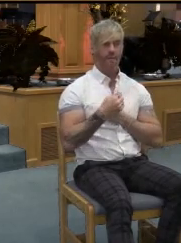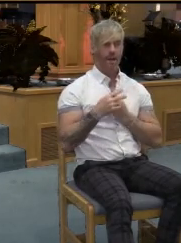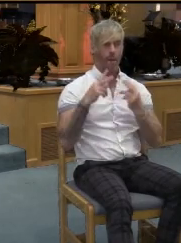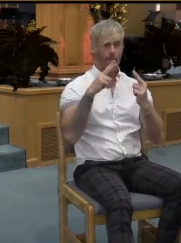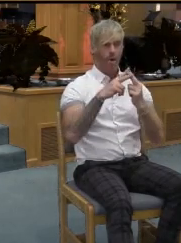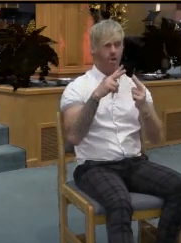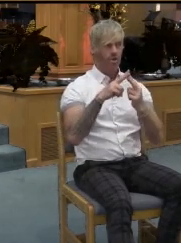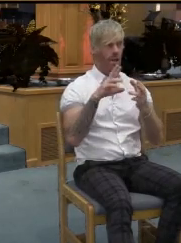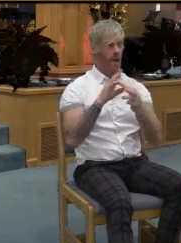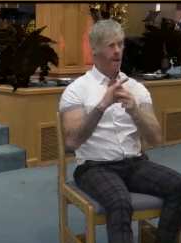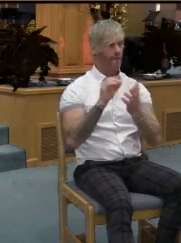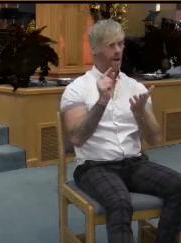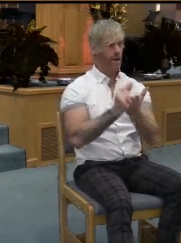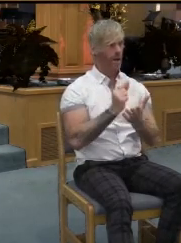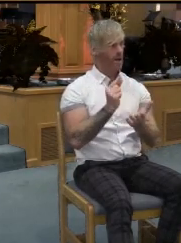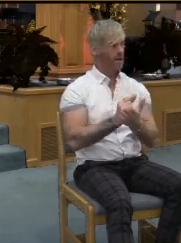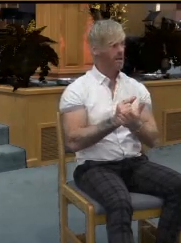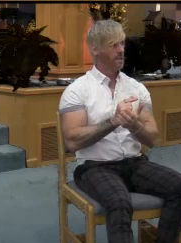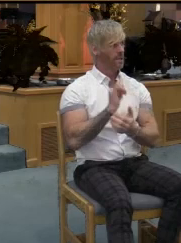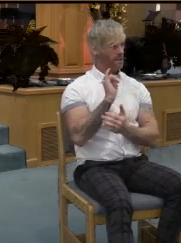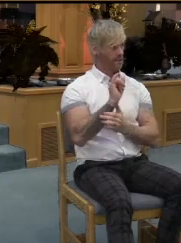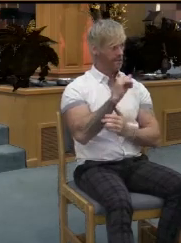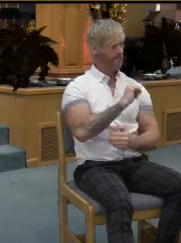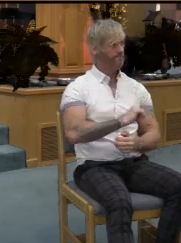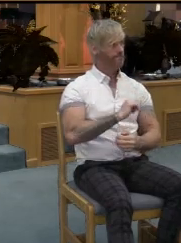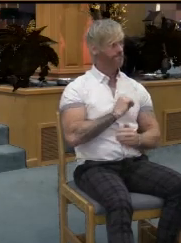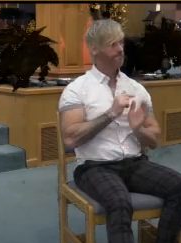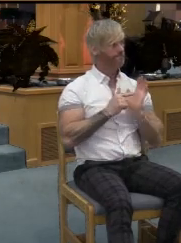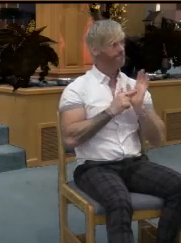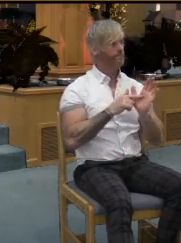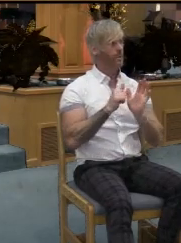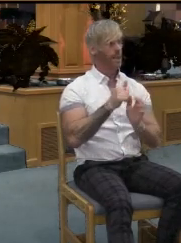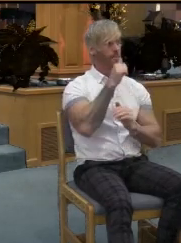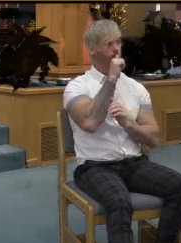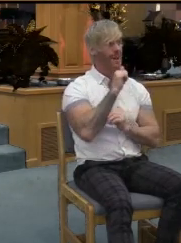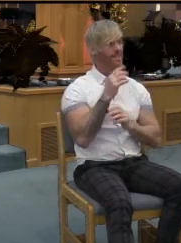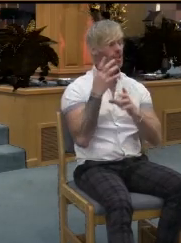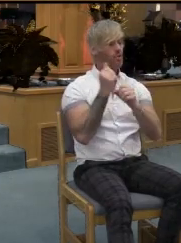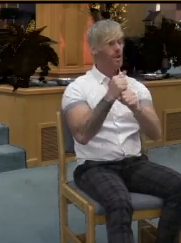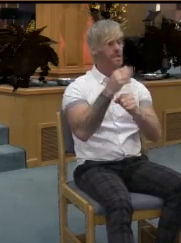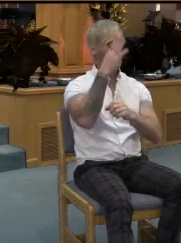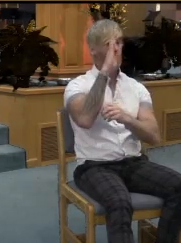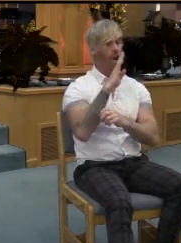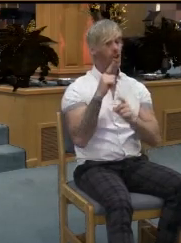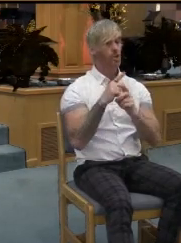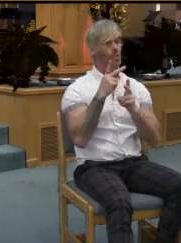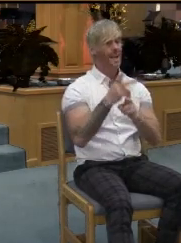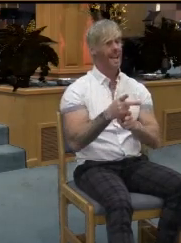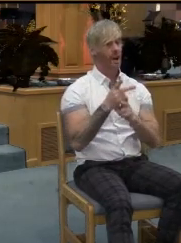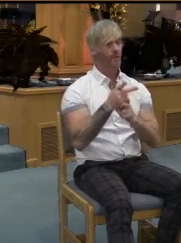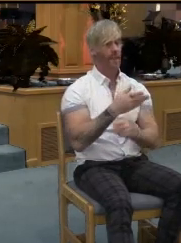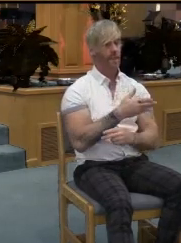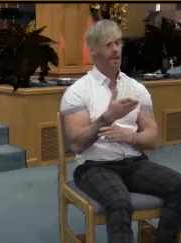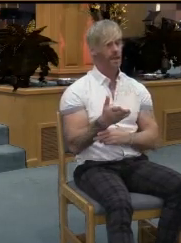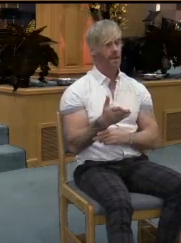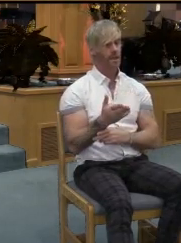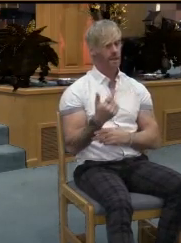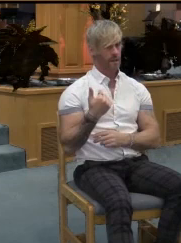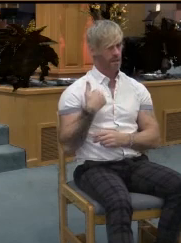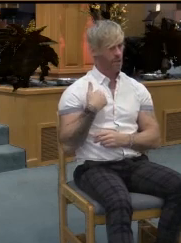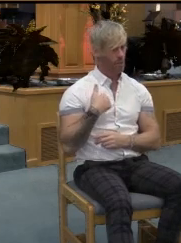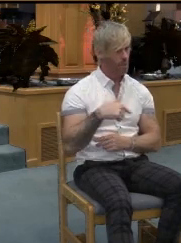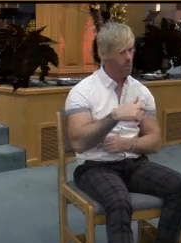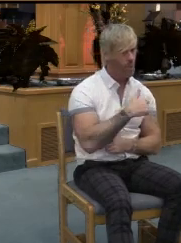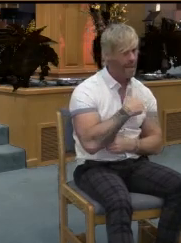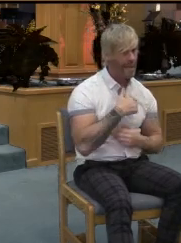His attitude reveals his patient trust in God to take care of things. Do we have that patient trust